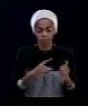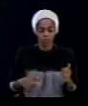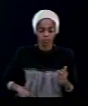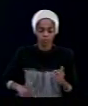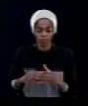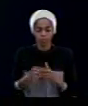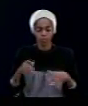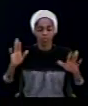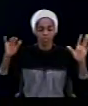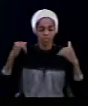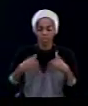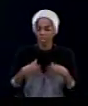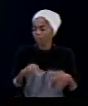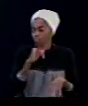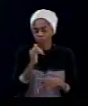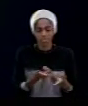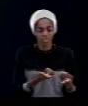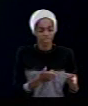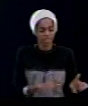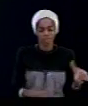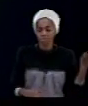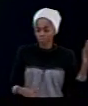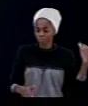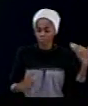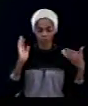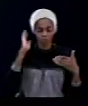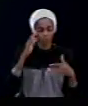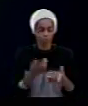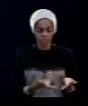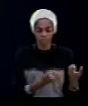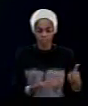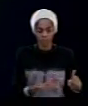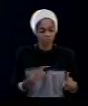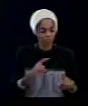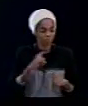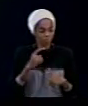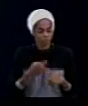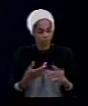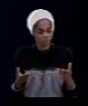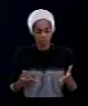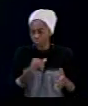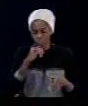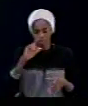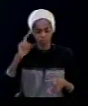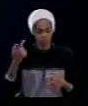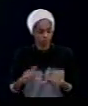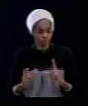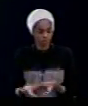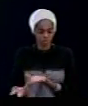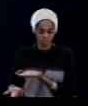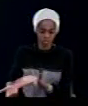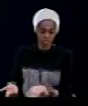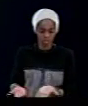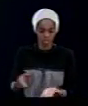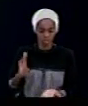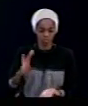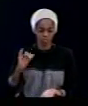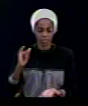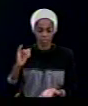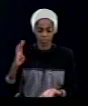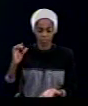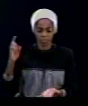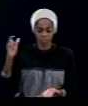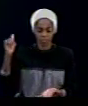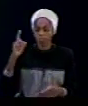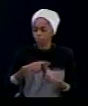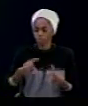never happened in this crusade will happen from here, not just in our location here in Ibadan, everywhere, Lord. We